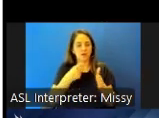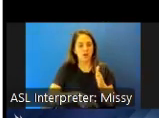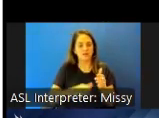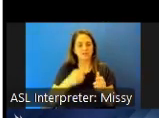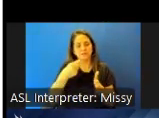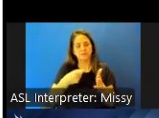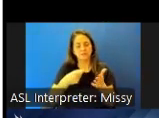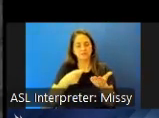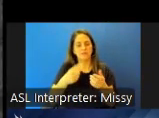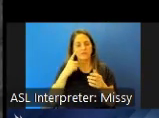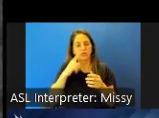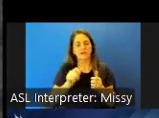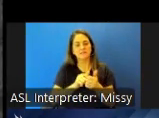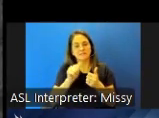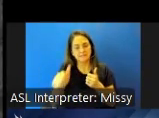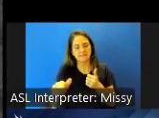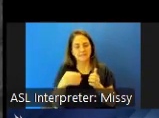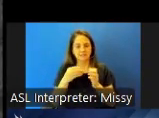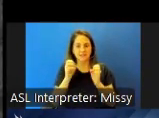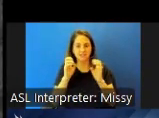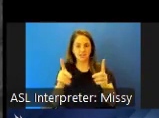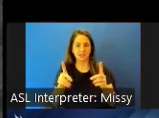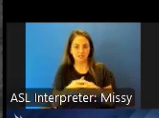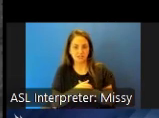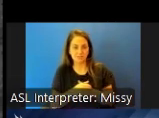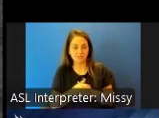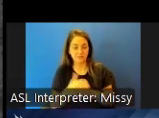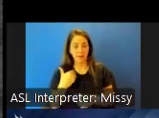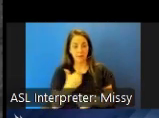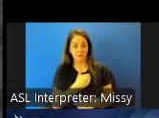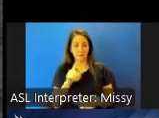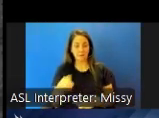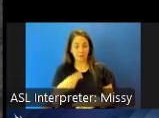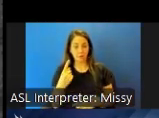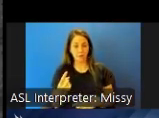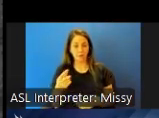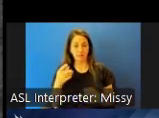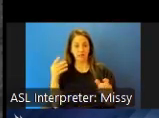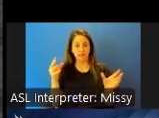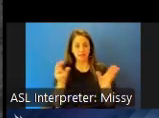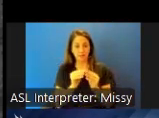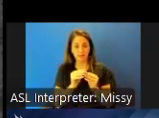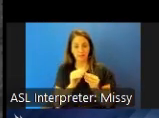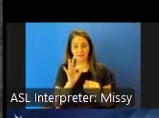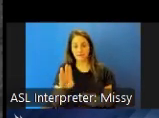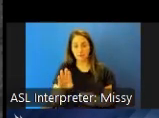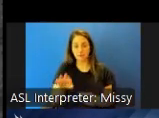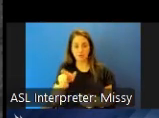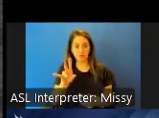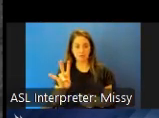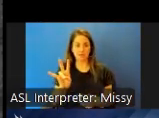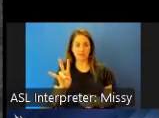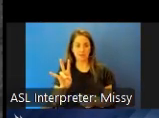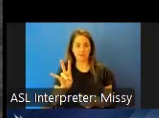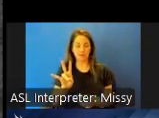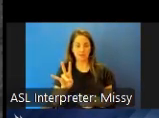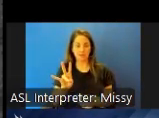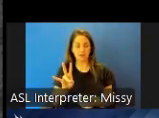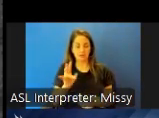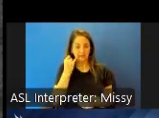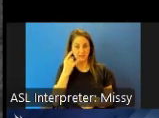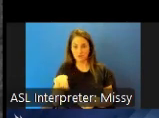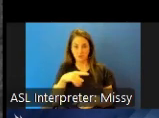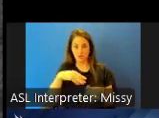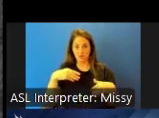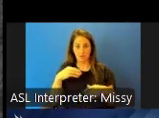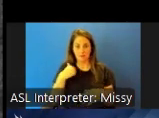education. We have a member-only summit scheduled for February 27th. And if you are not a member